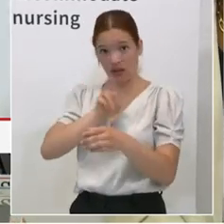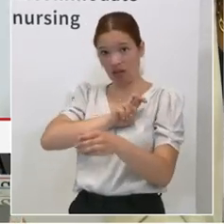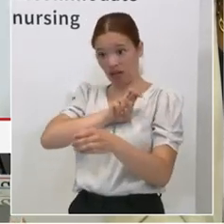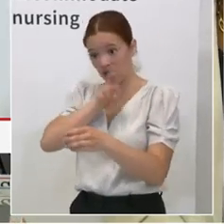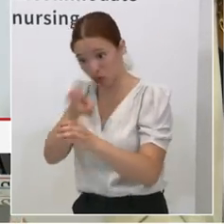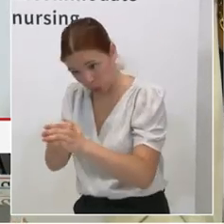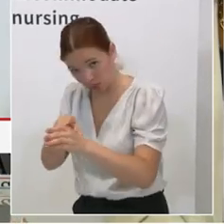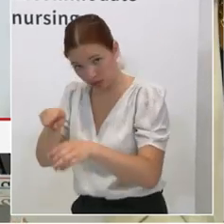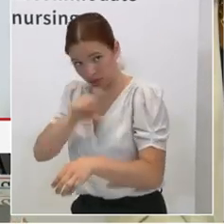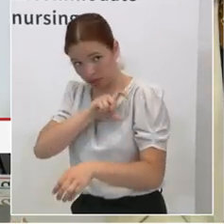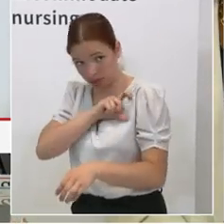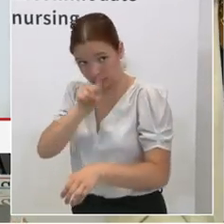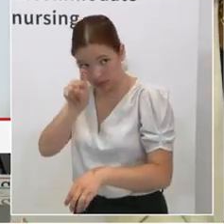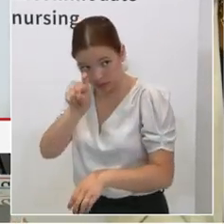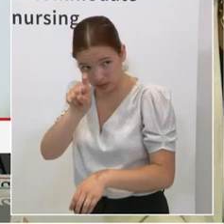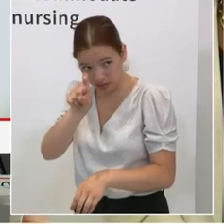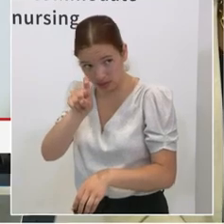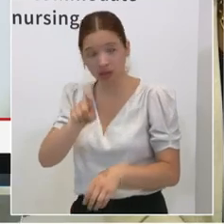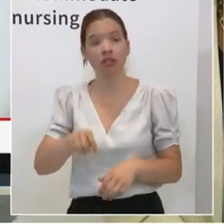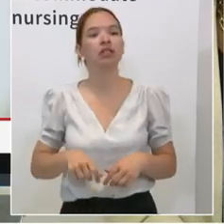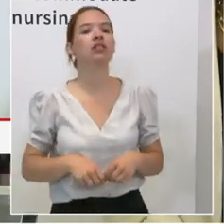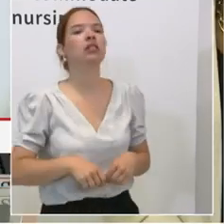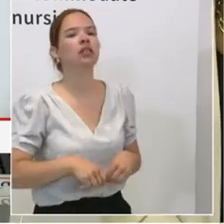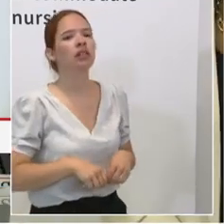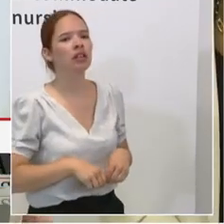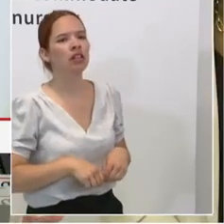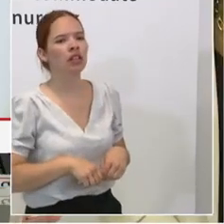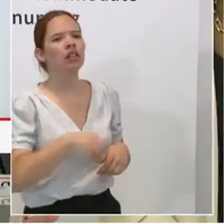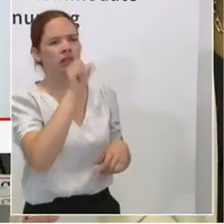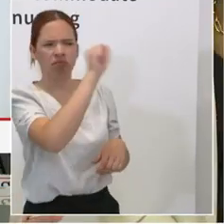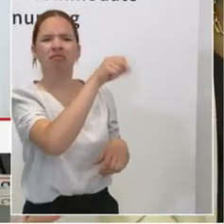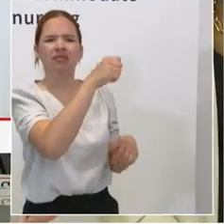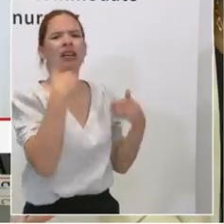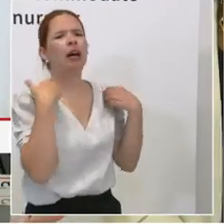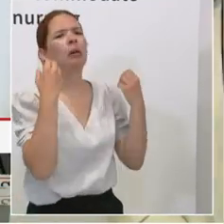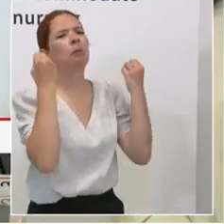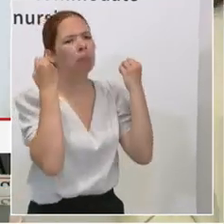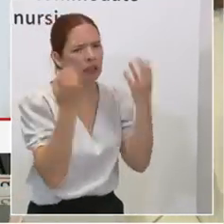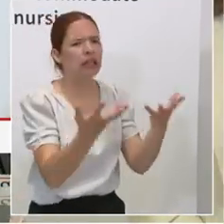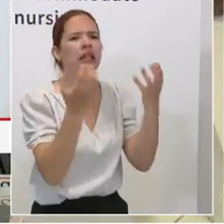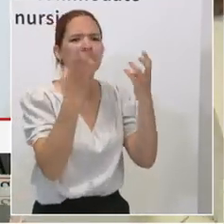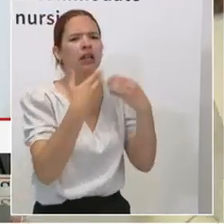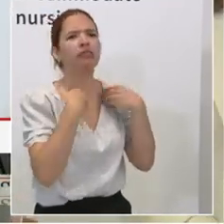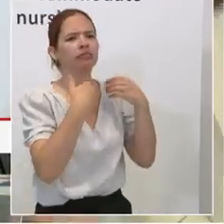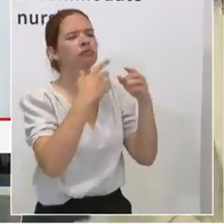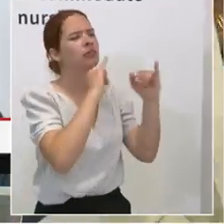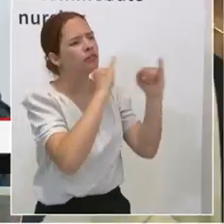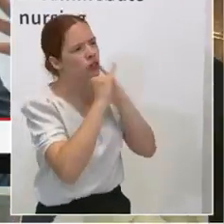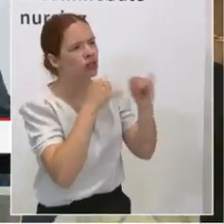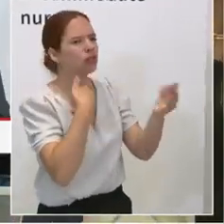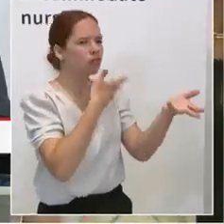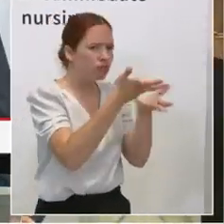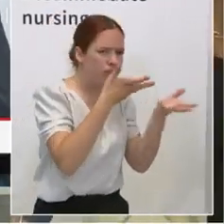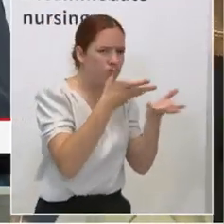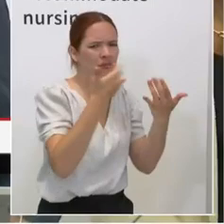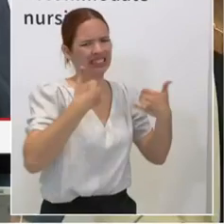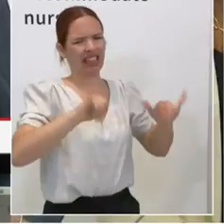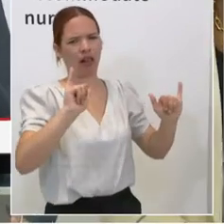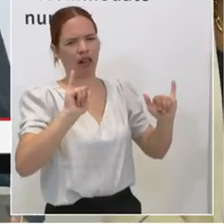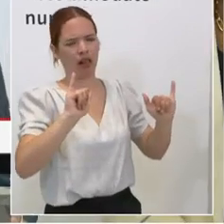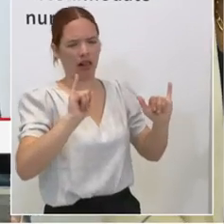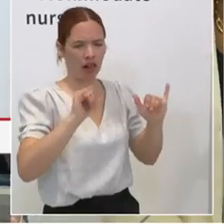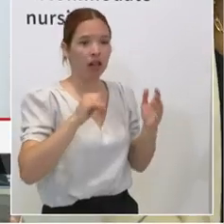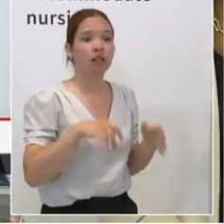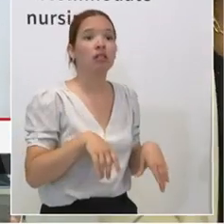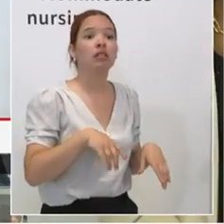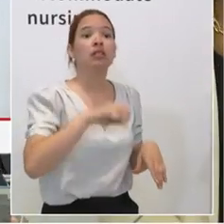MPD. We will have a teletown hall, June 15th, where we're also going to